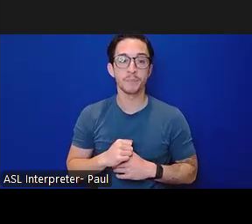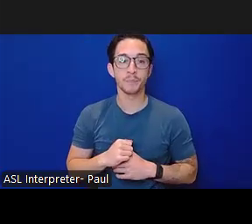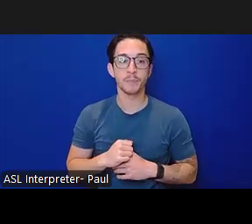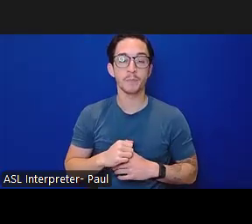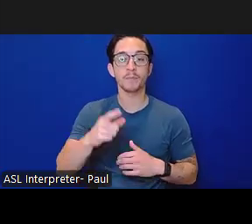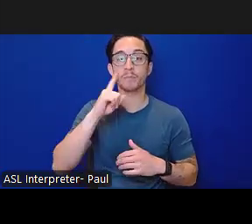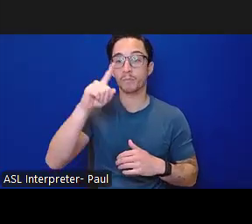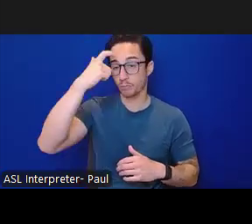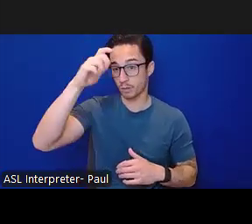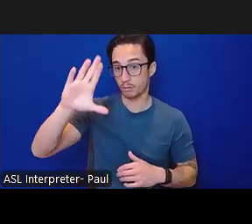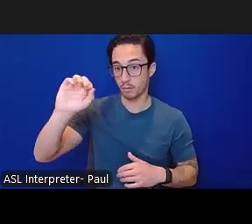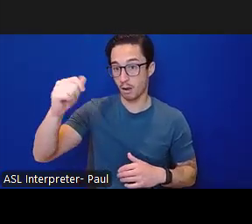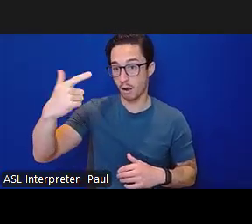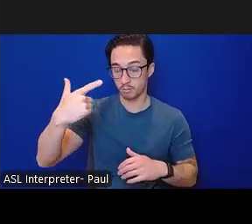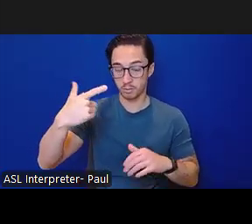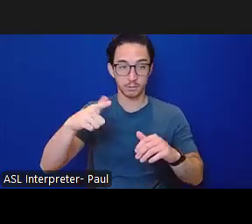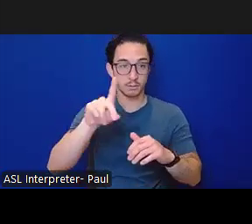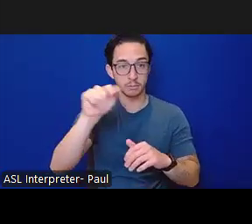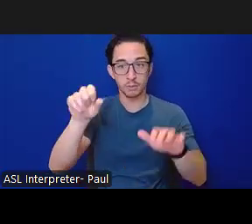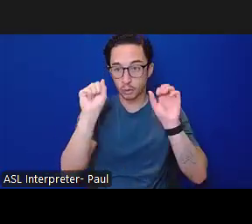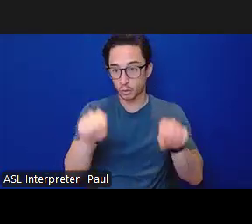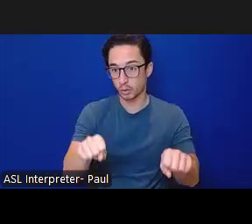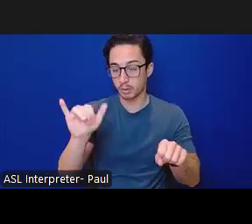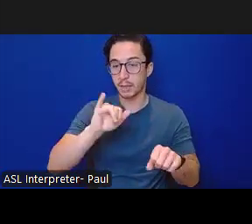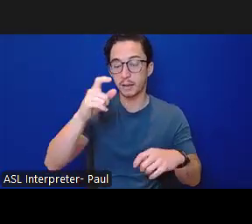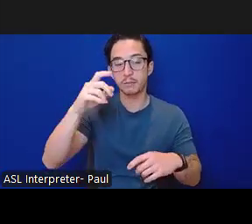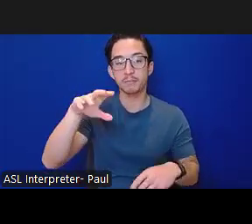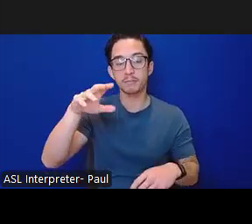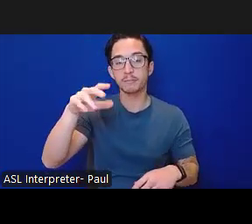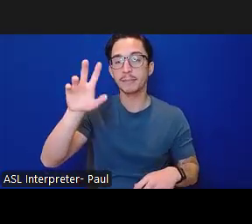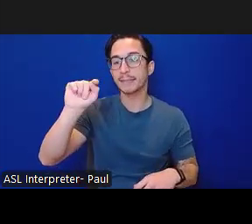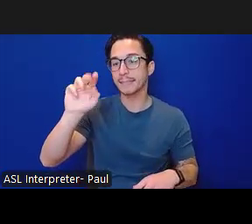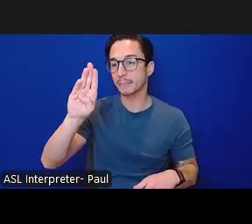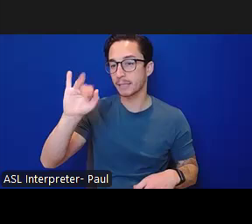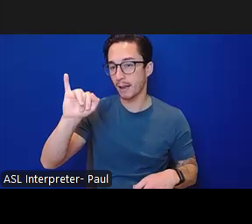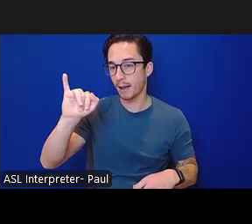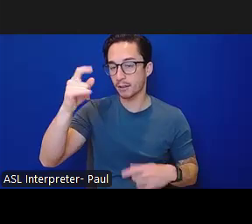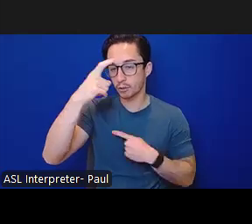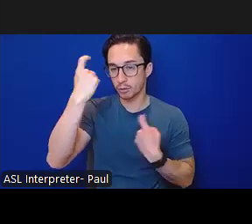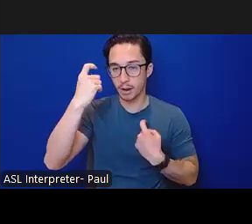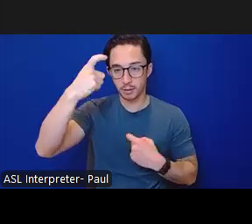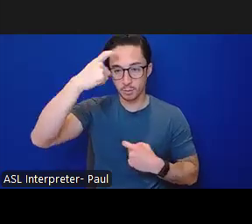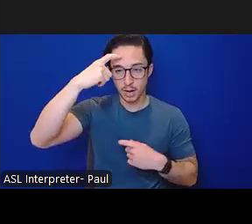For cognitive disabilities, it can include things like traumatic brain injury or dyslexia.